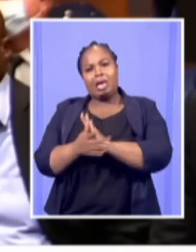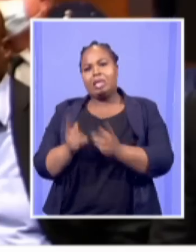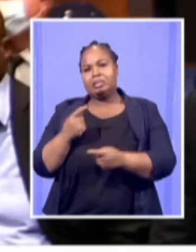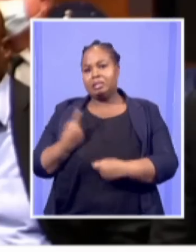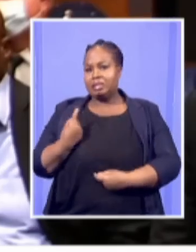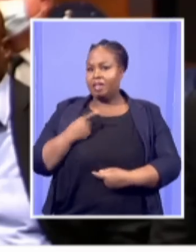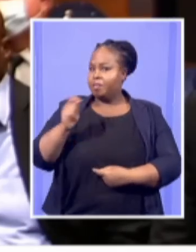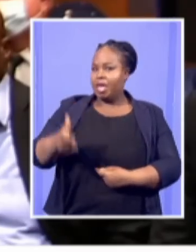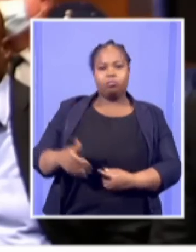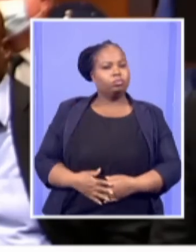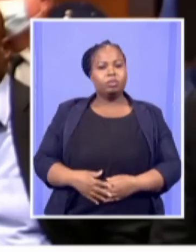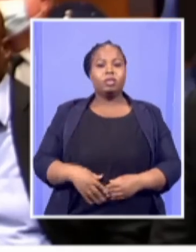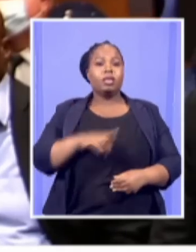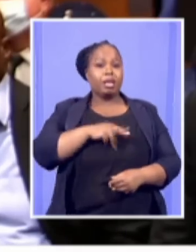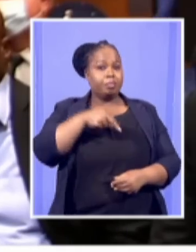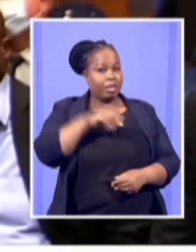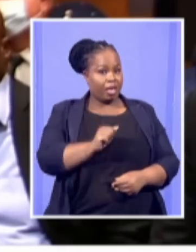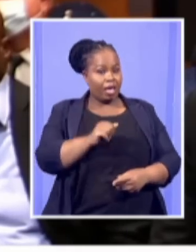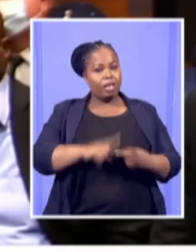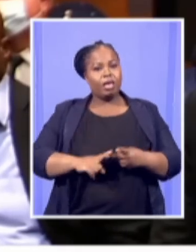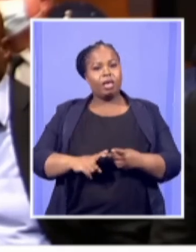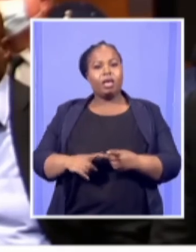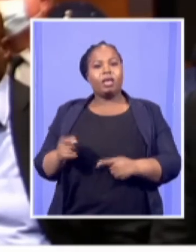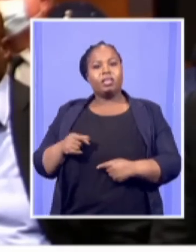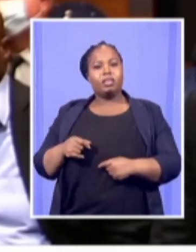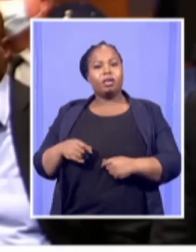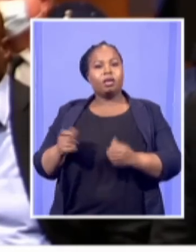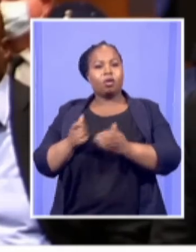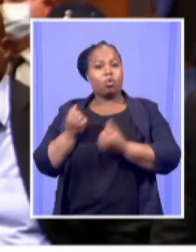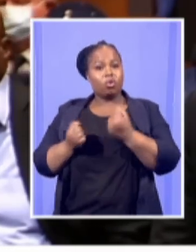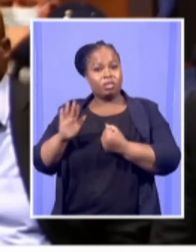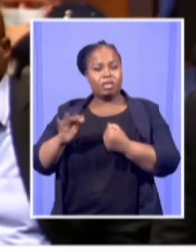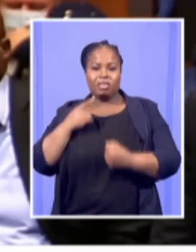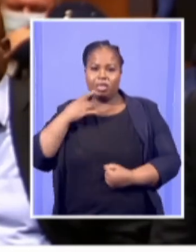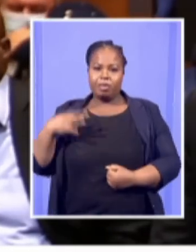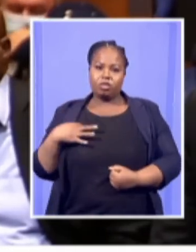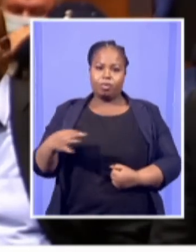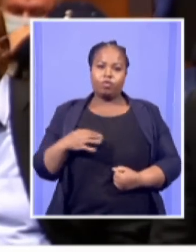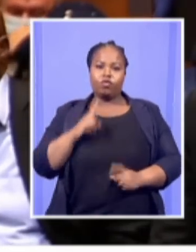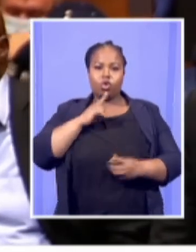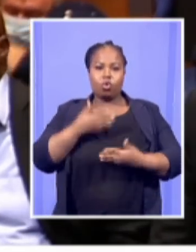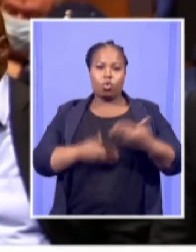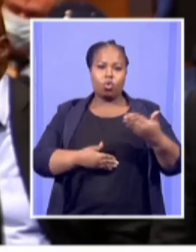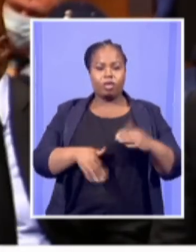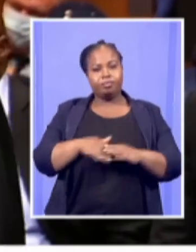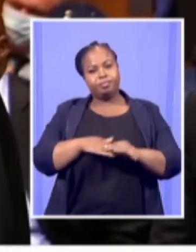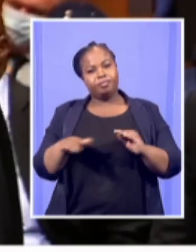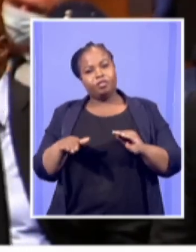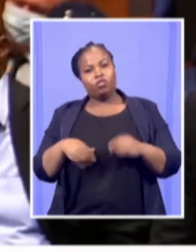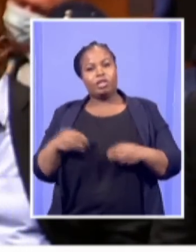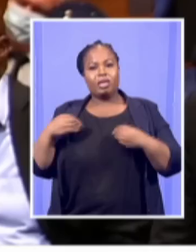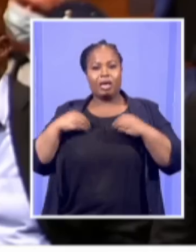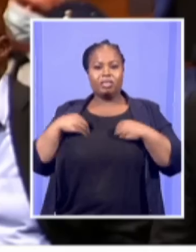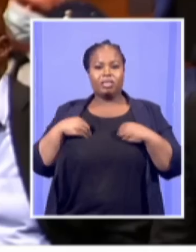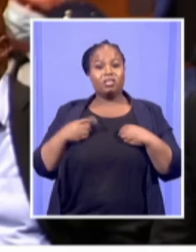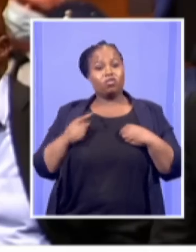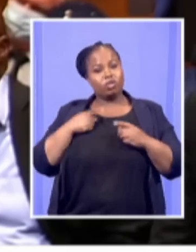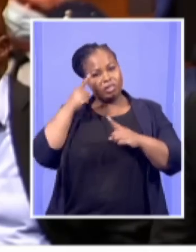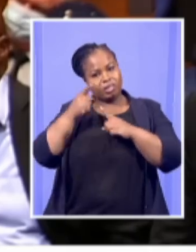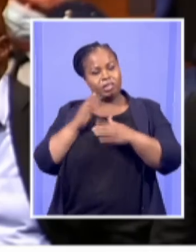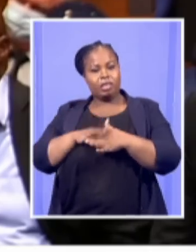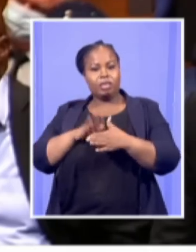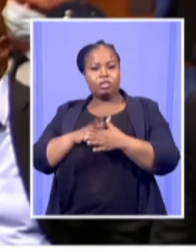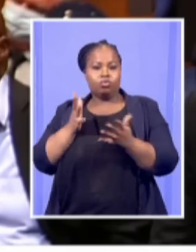the NPA and the curator require me to apply to court for an order to release restrained assets for these purposes